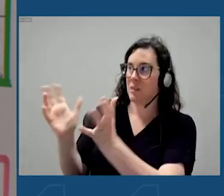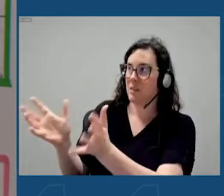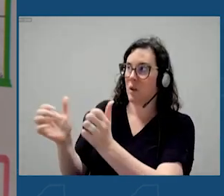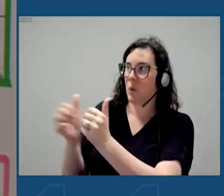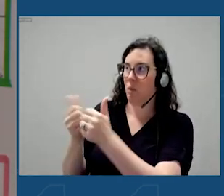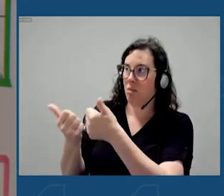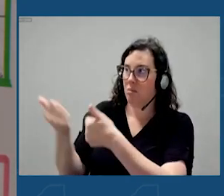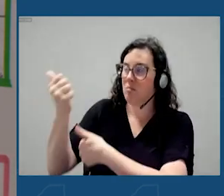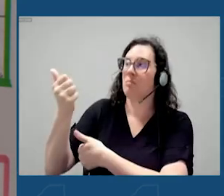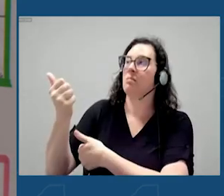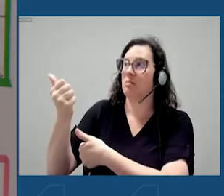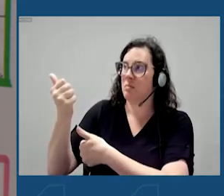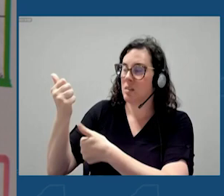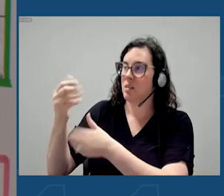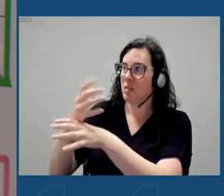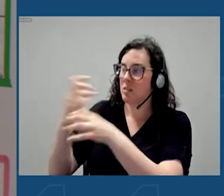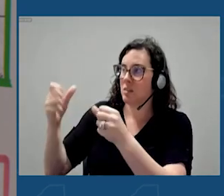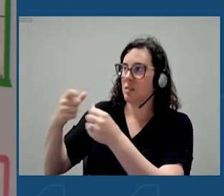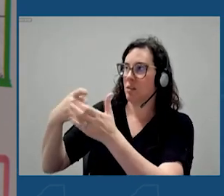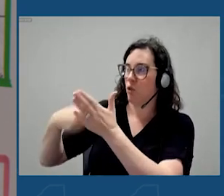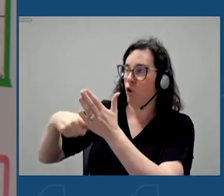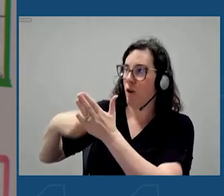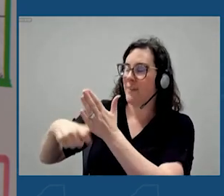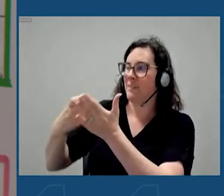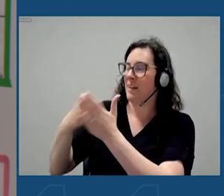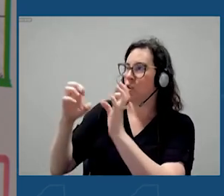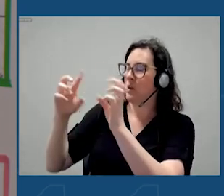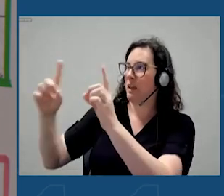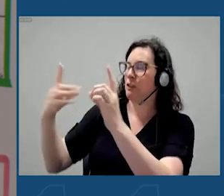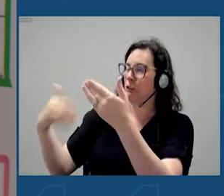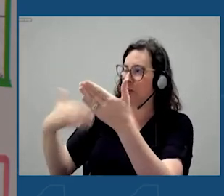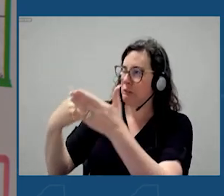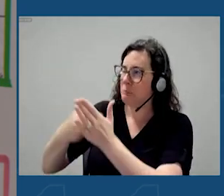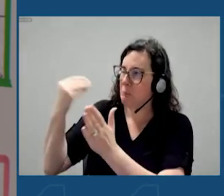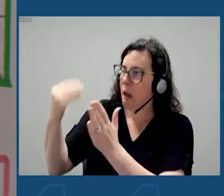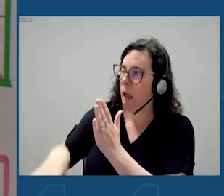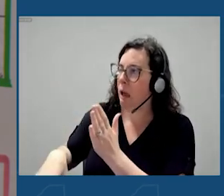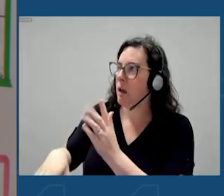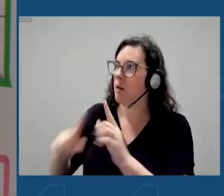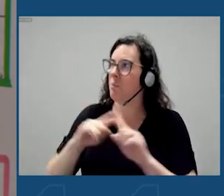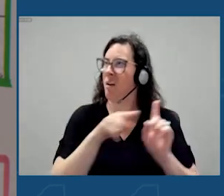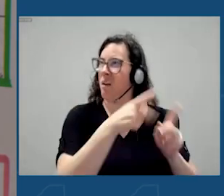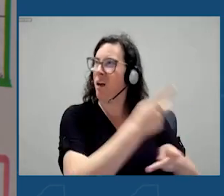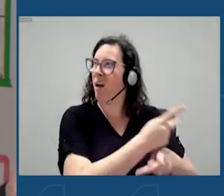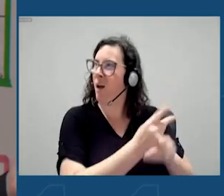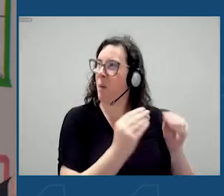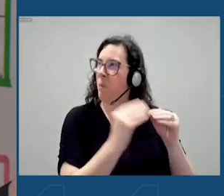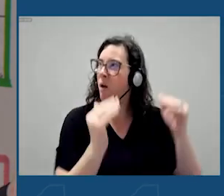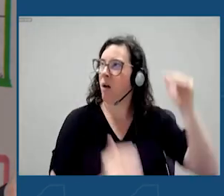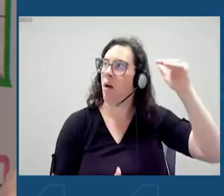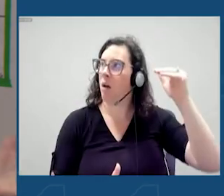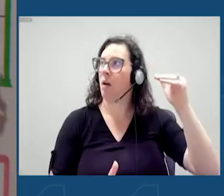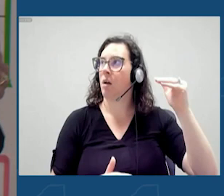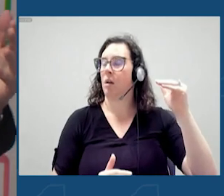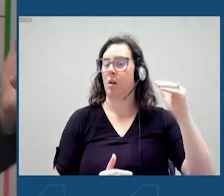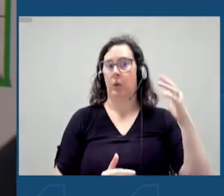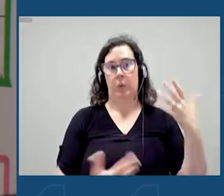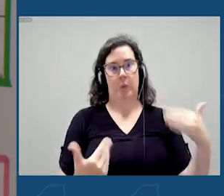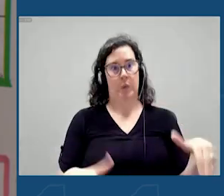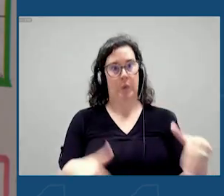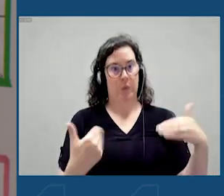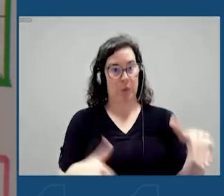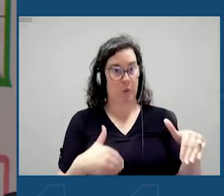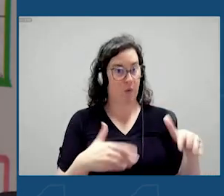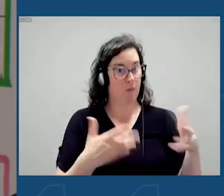about the cost of education being high. So getting the kids through kindergarten, college is going to be